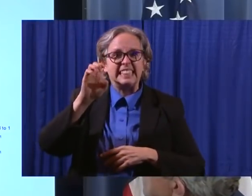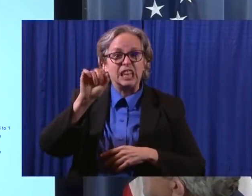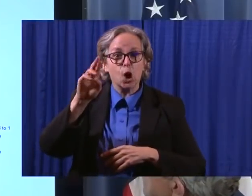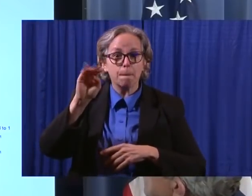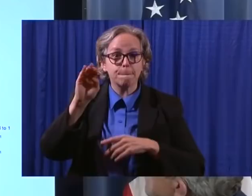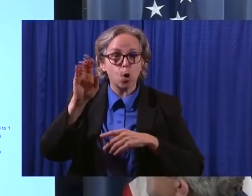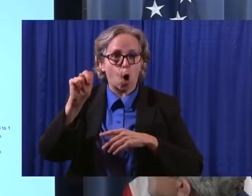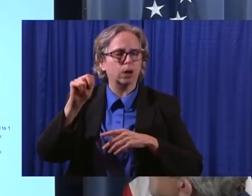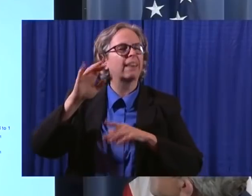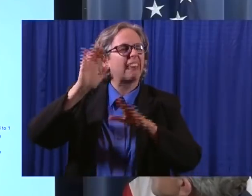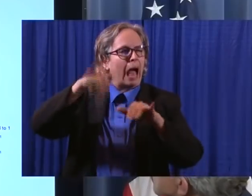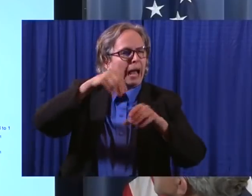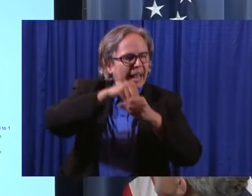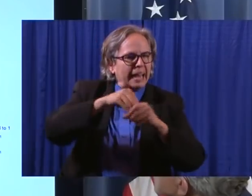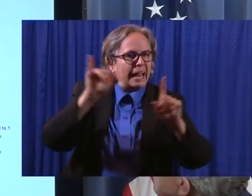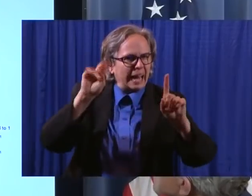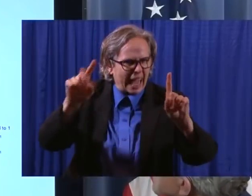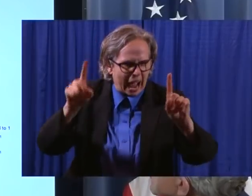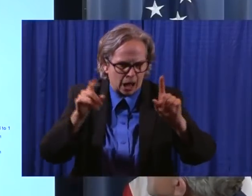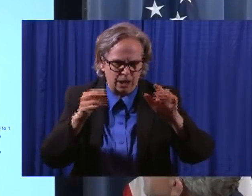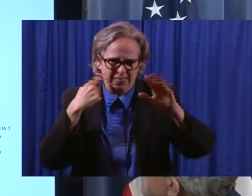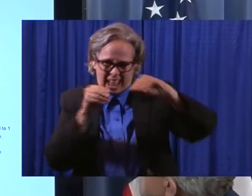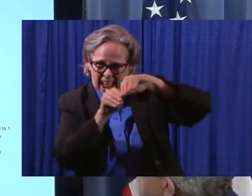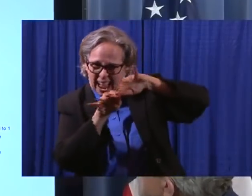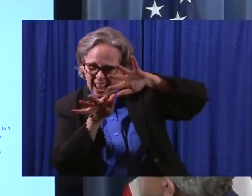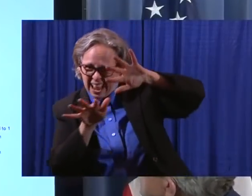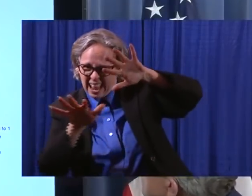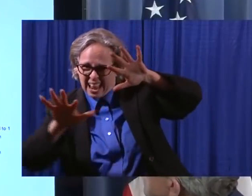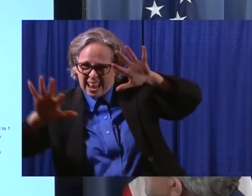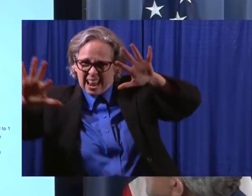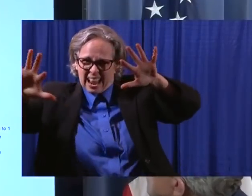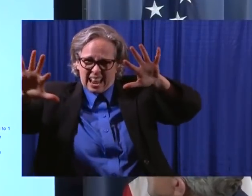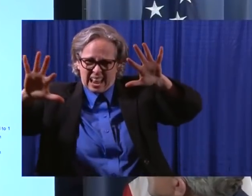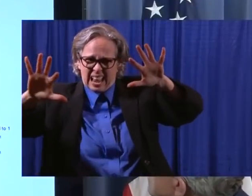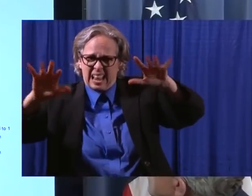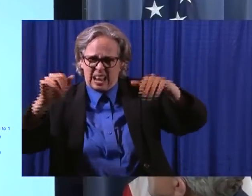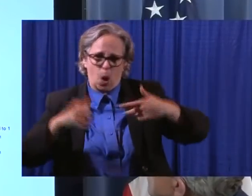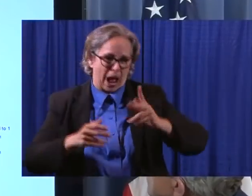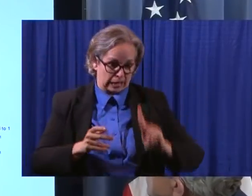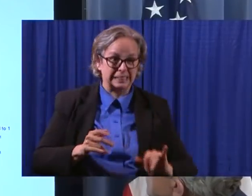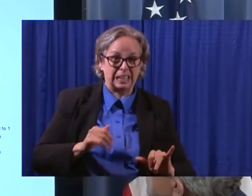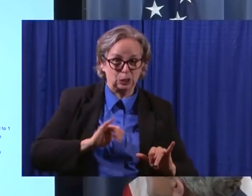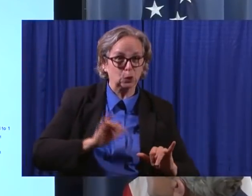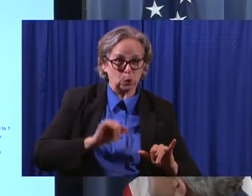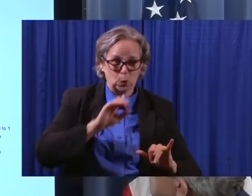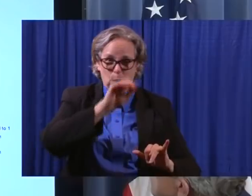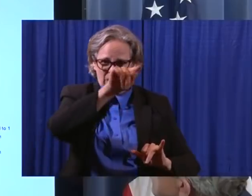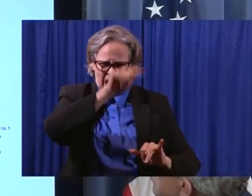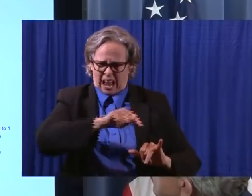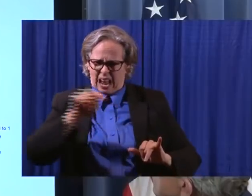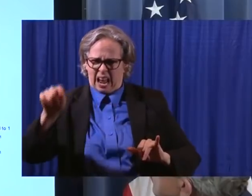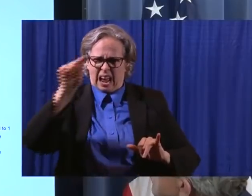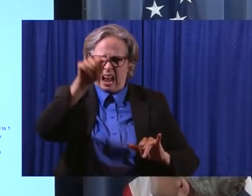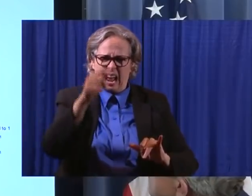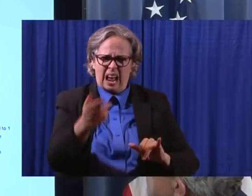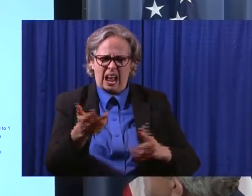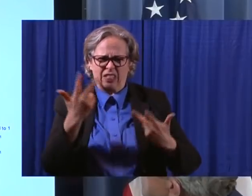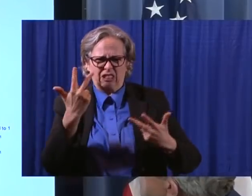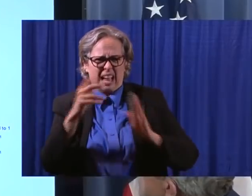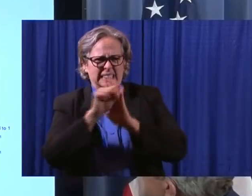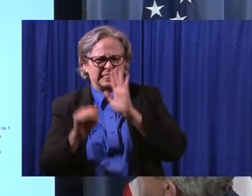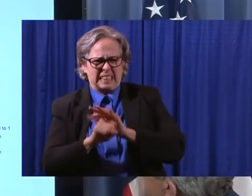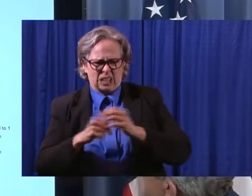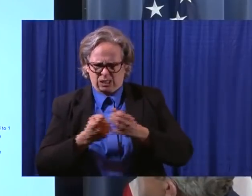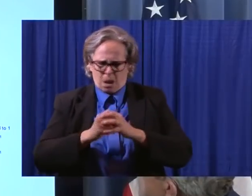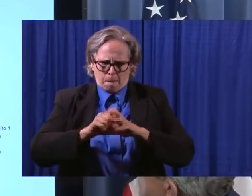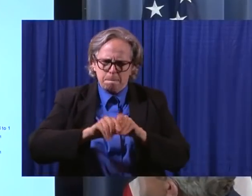bottom are the counties in northern Kentucky. And obviously, we're a community, and so you can see that this uptick in